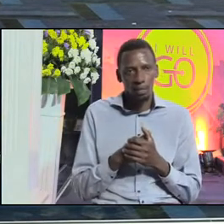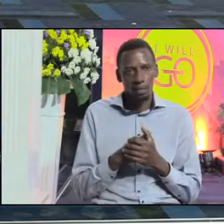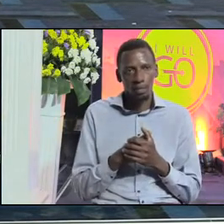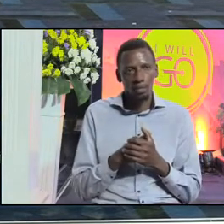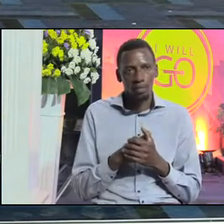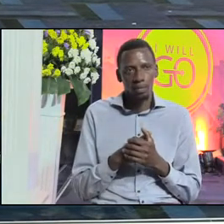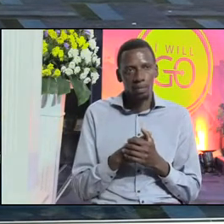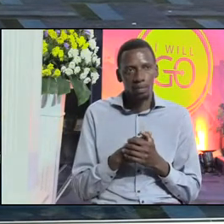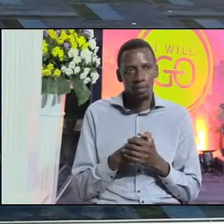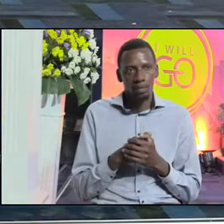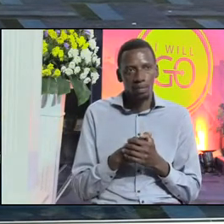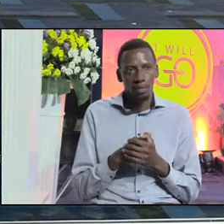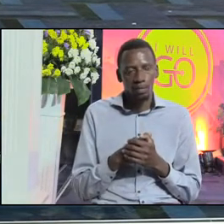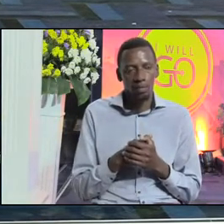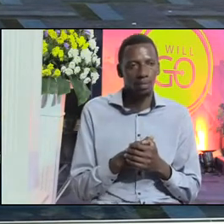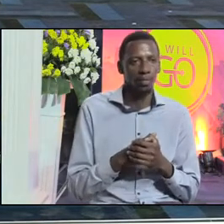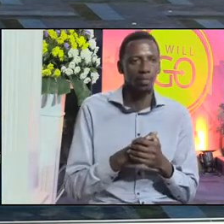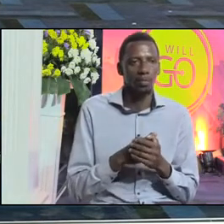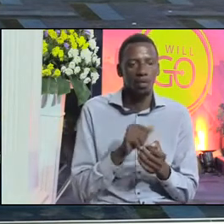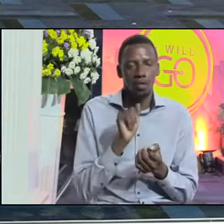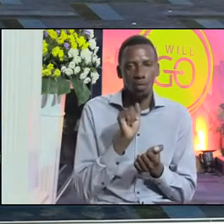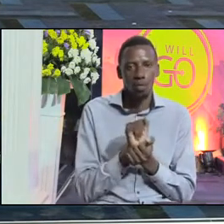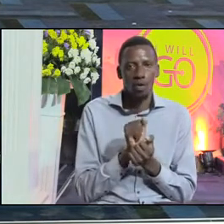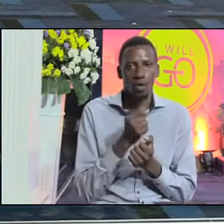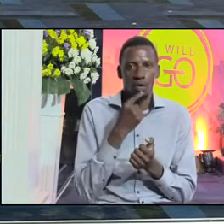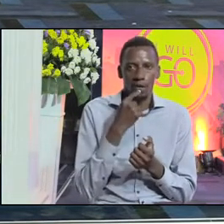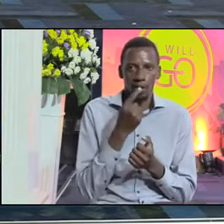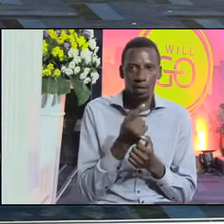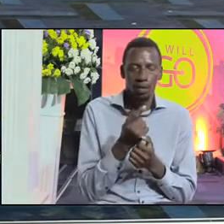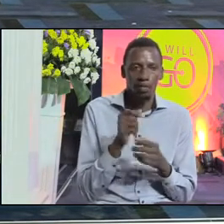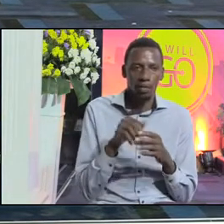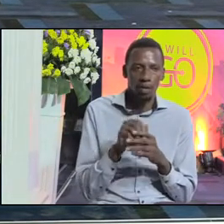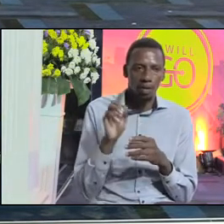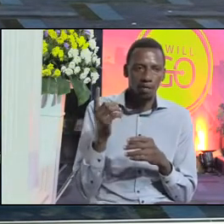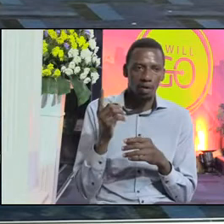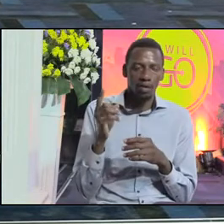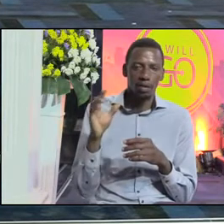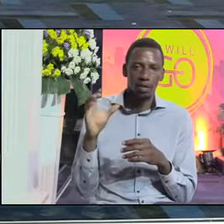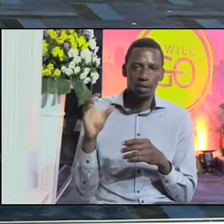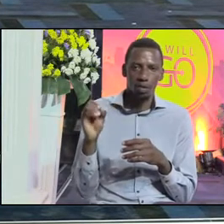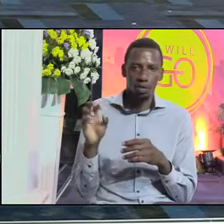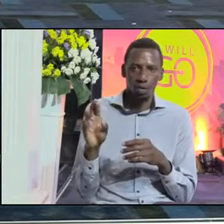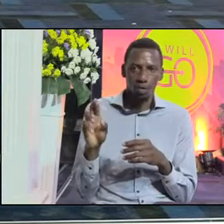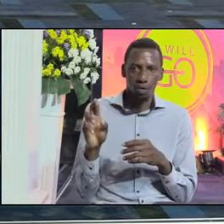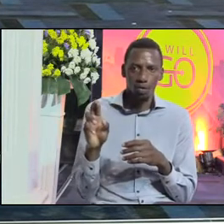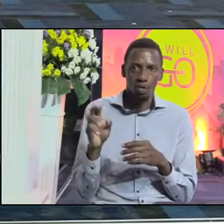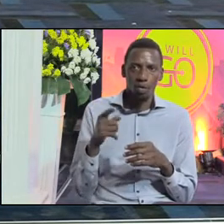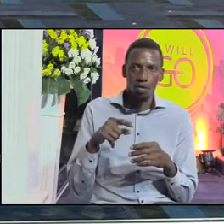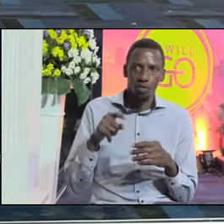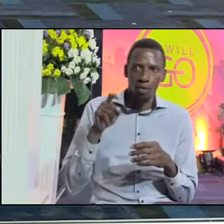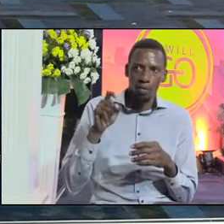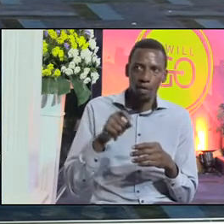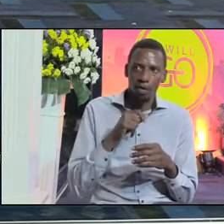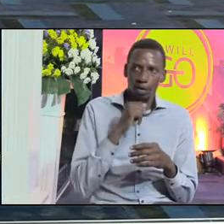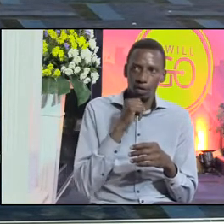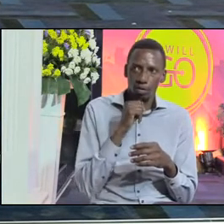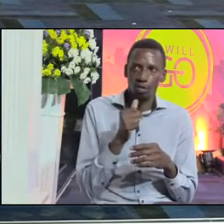let me put it this way. Paul says in 1 Corinthians that we must